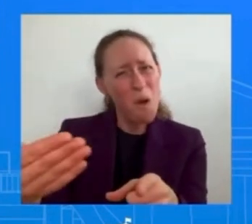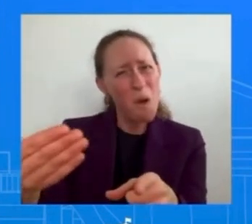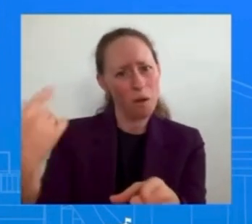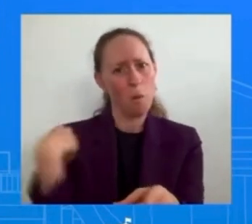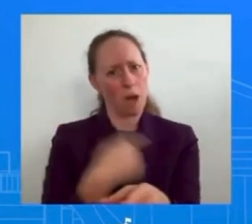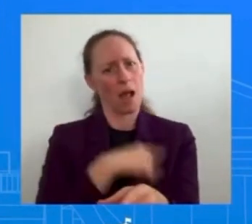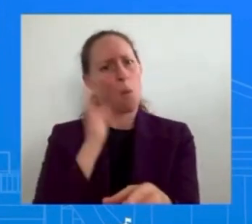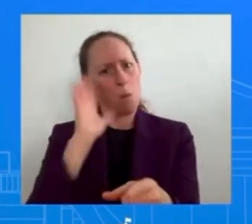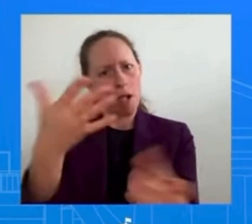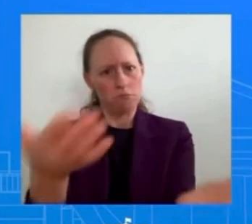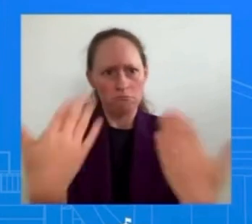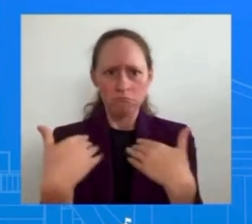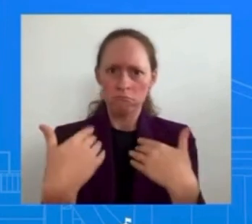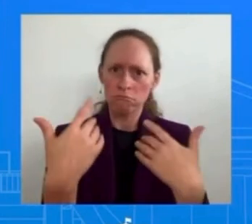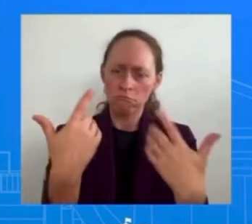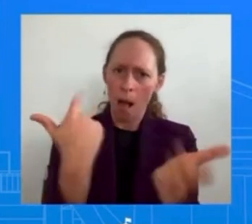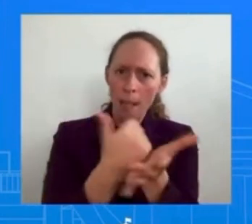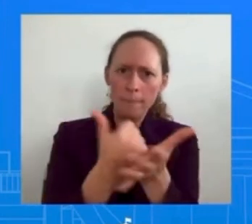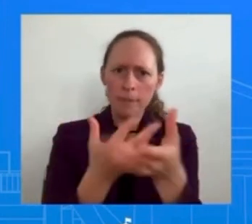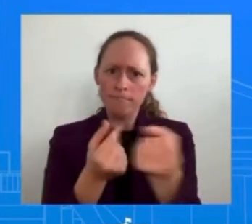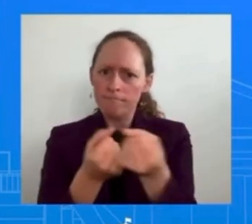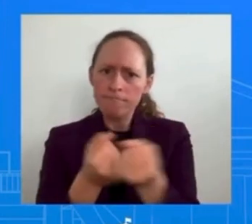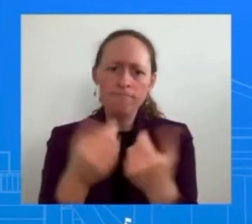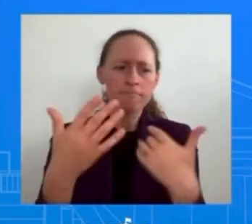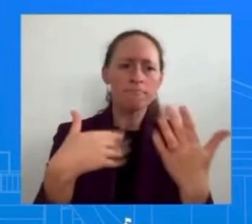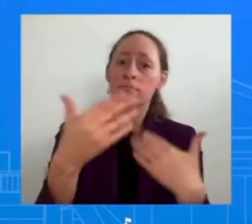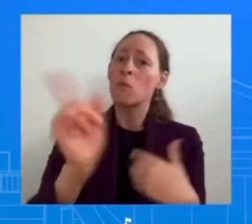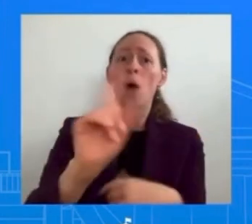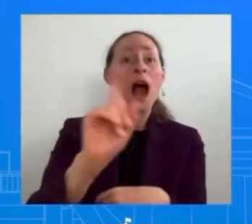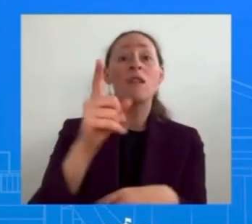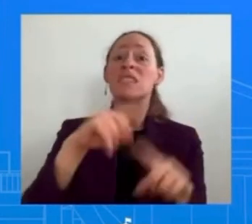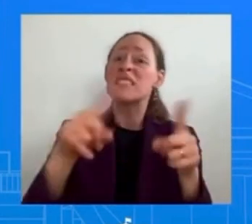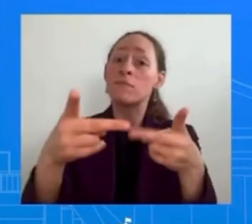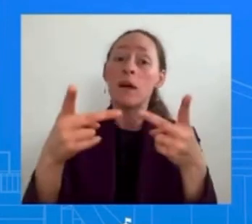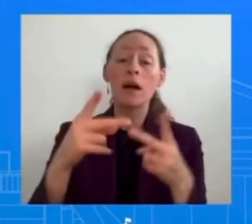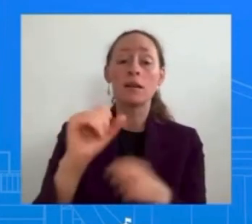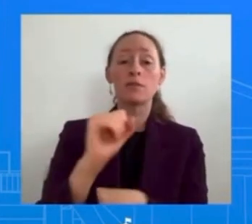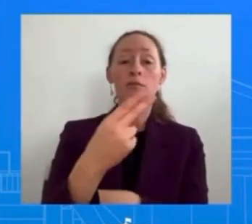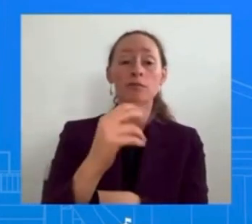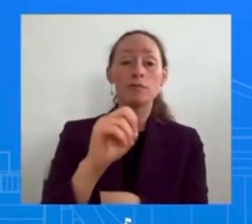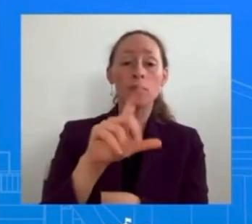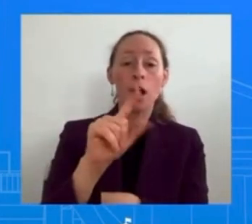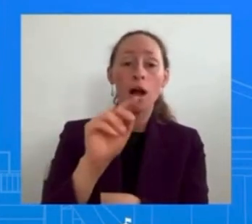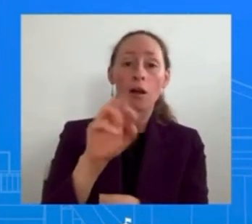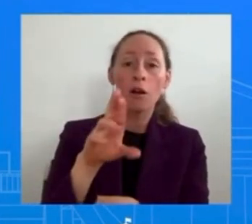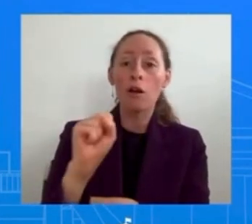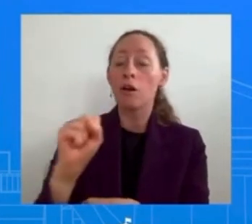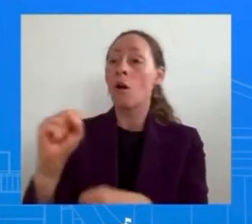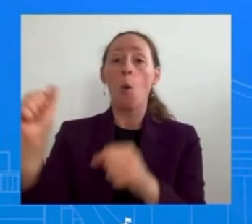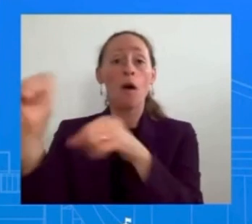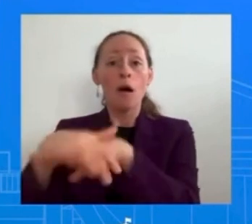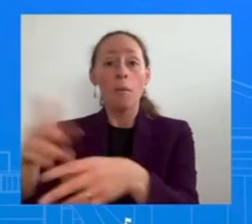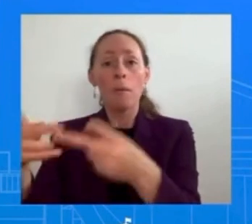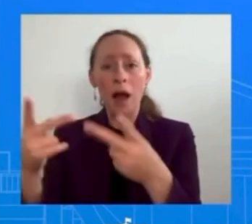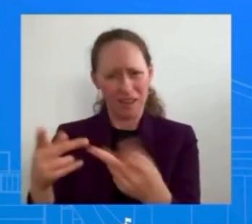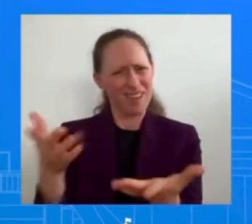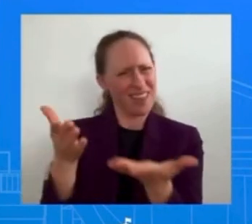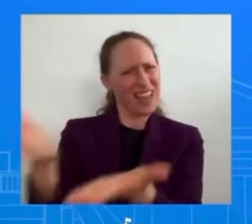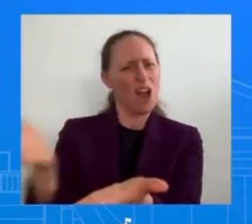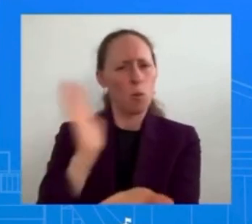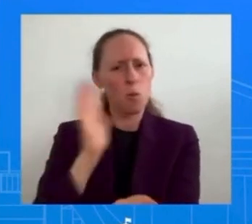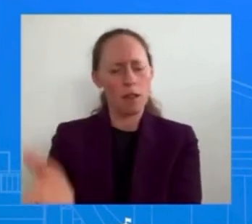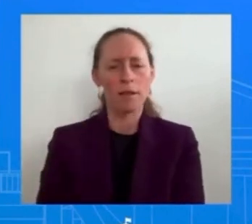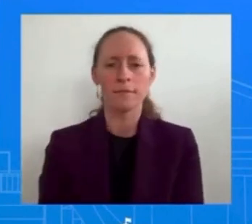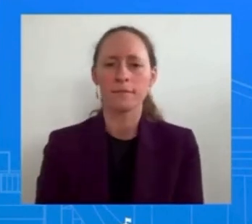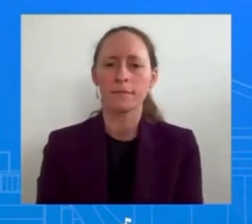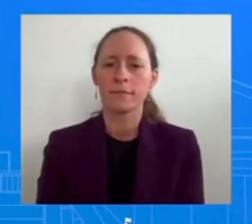should start that process and we can work with them to start their road to recovery. And just to put the 1,300 number into context, I mean, how many people, in